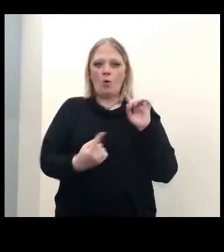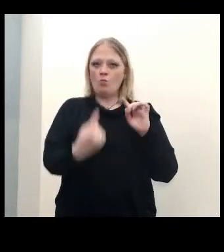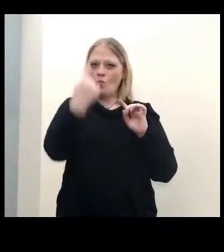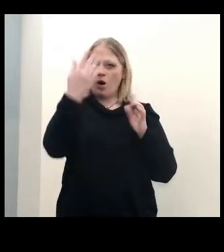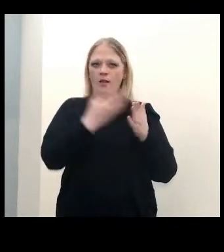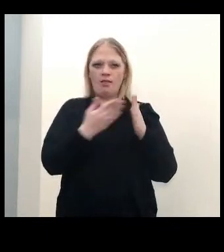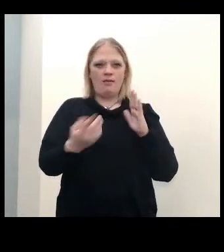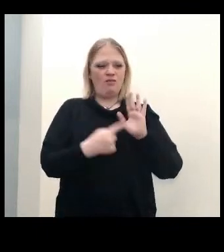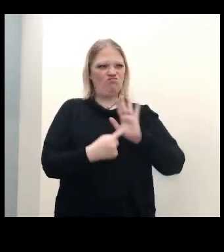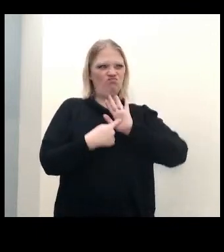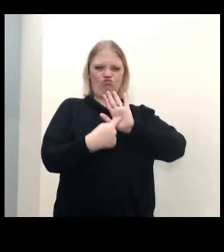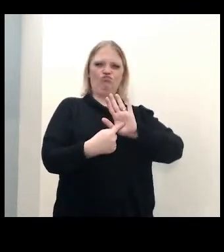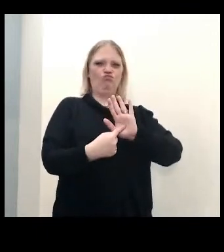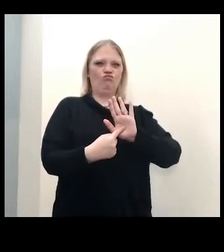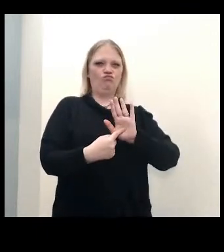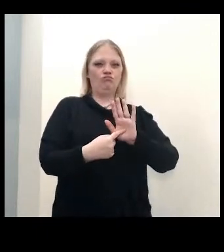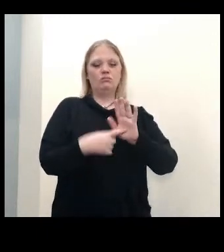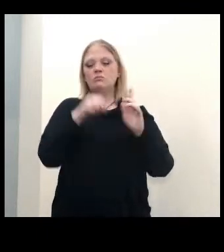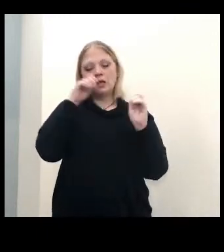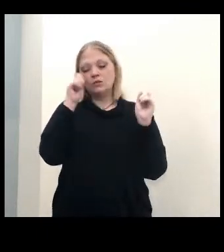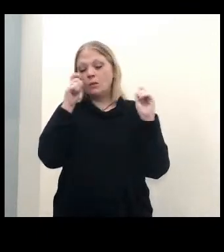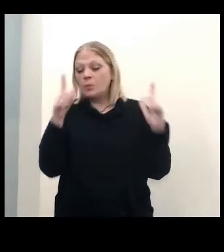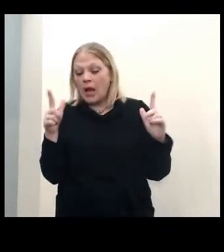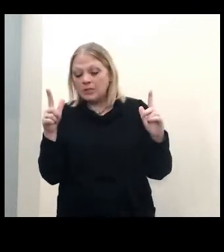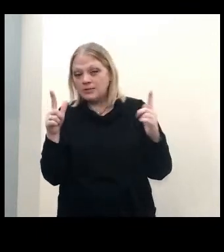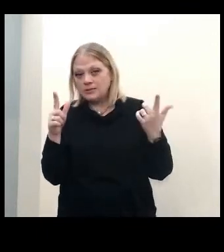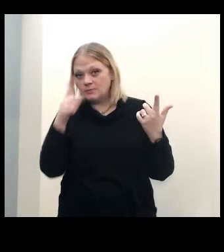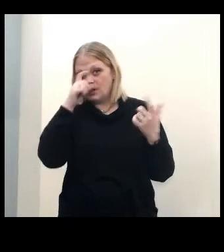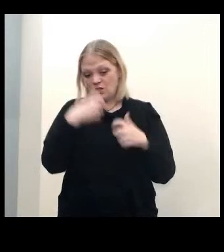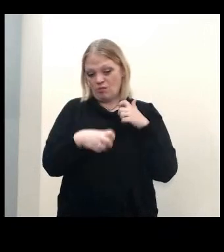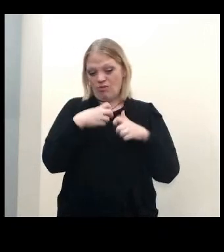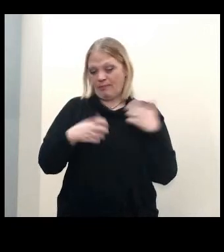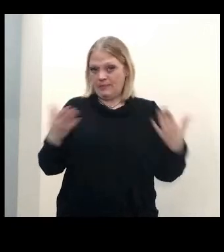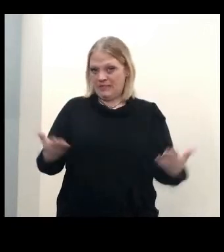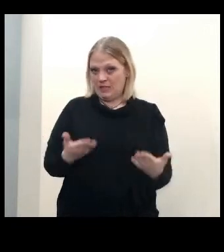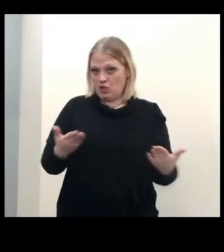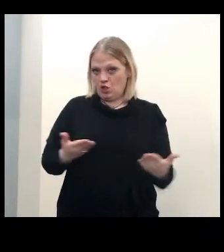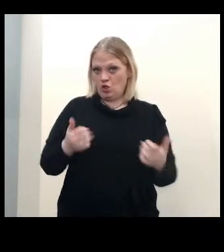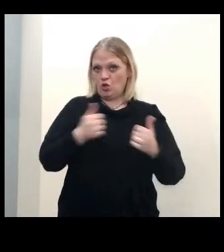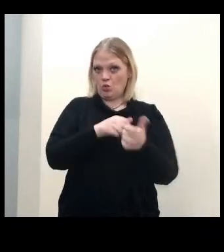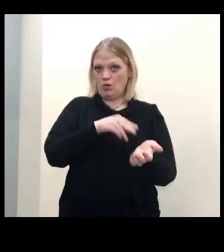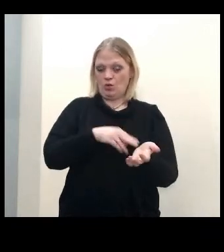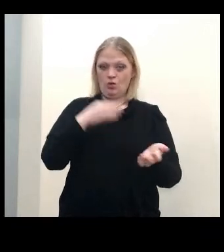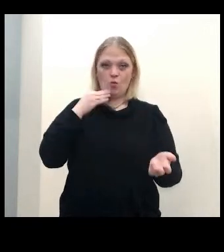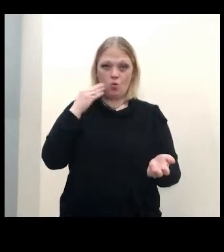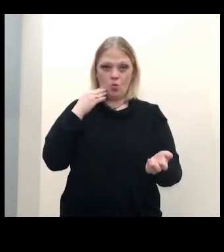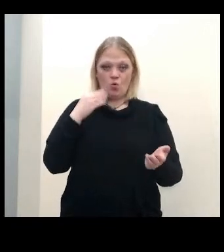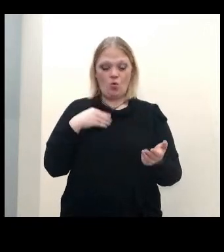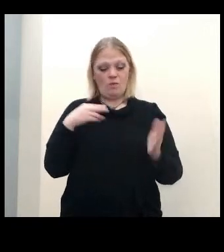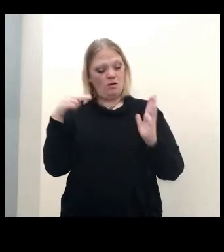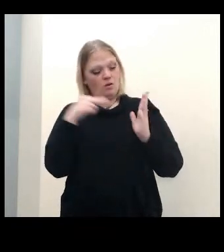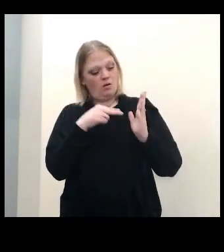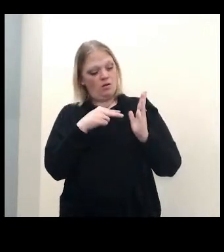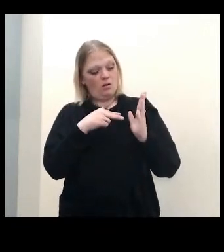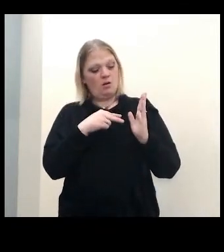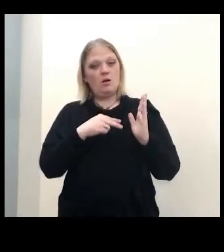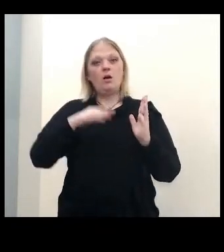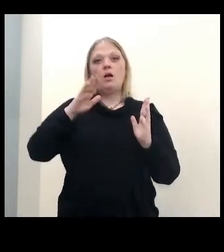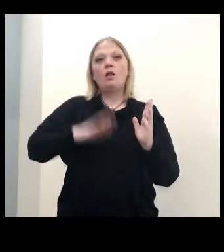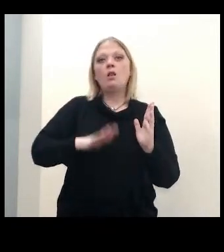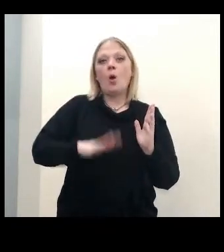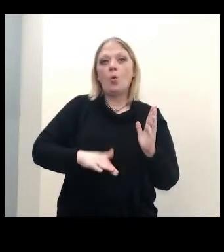that I didn't surprise me, based on the problems we've had here with nursing homes, is the lower